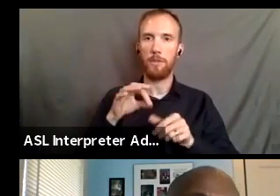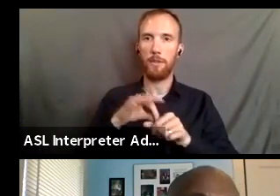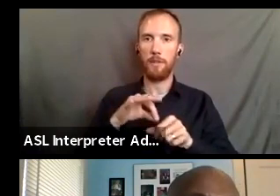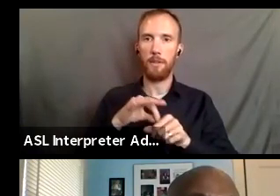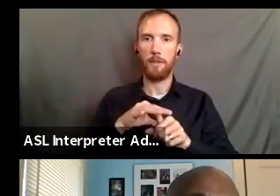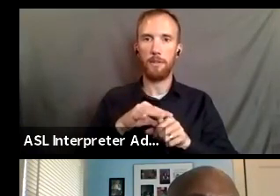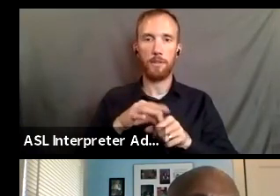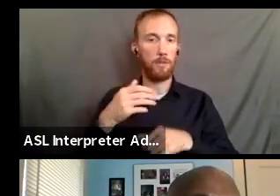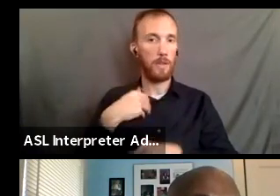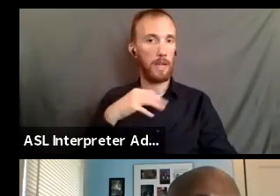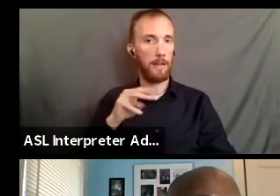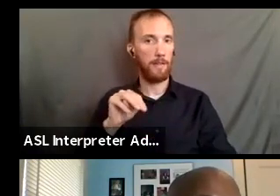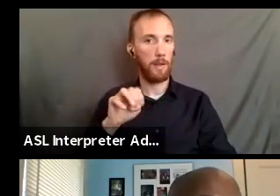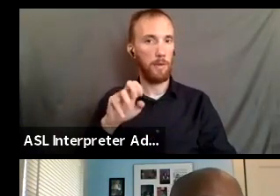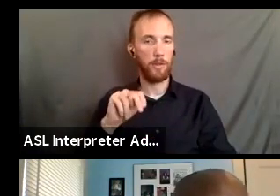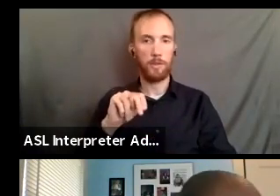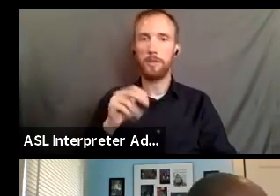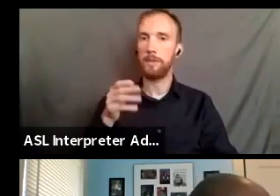motion